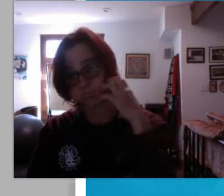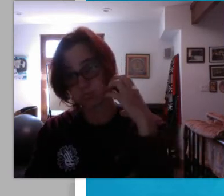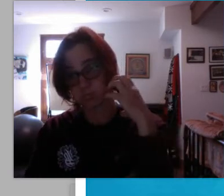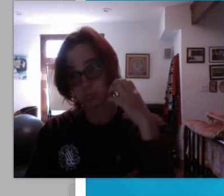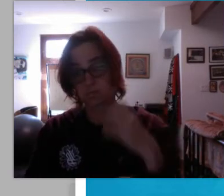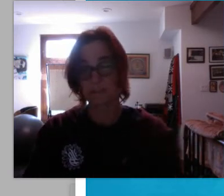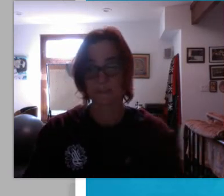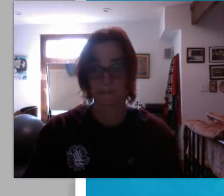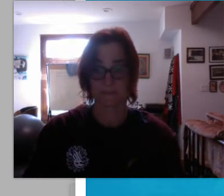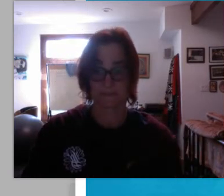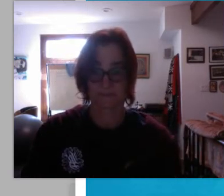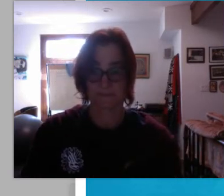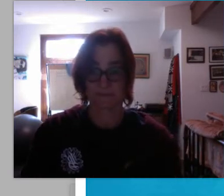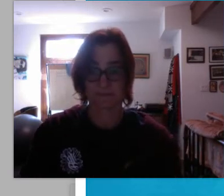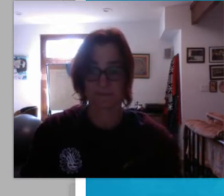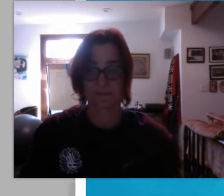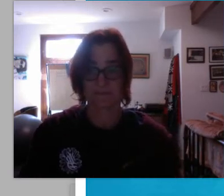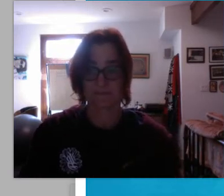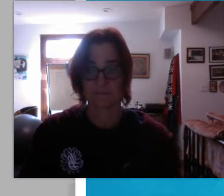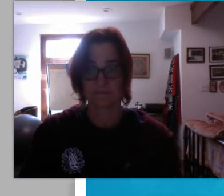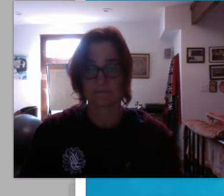2,296 feet thick.